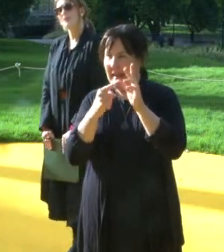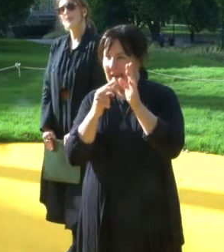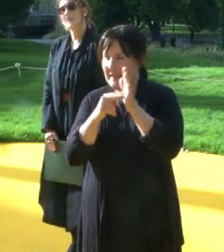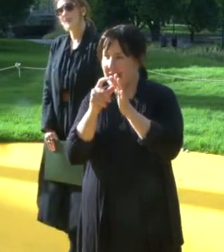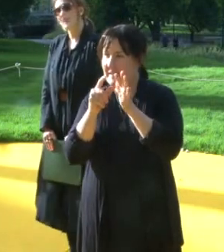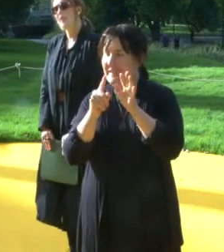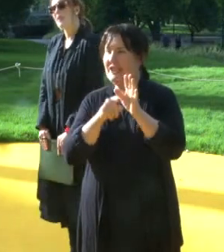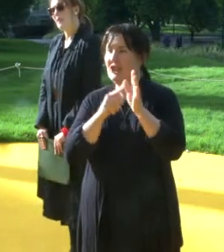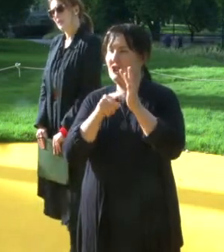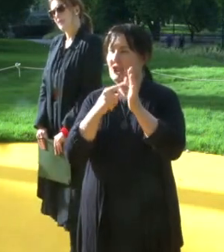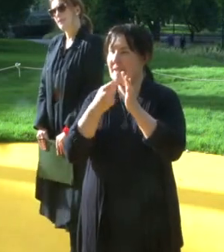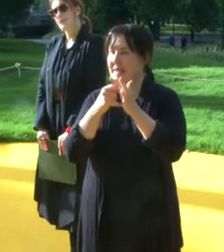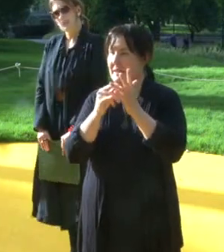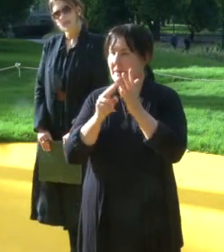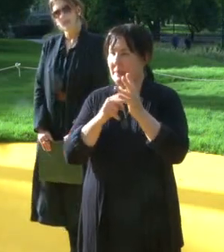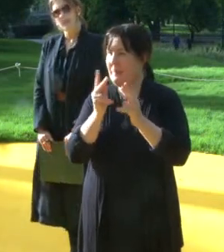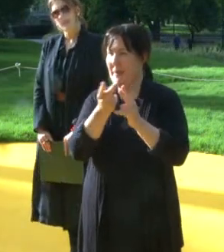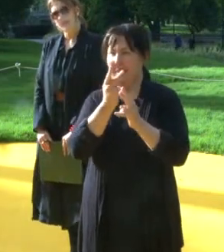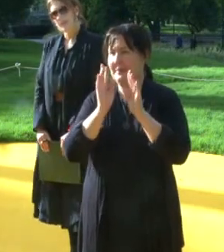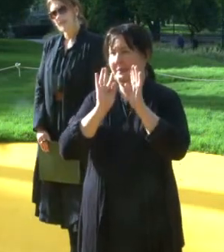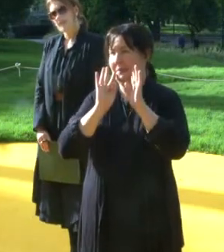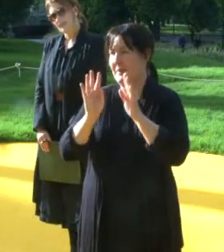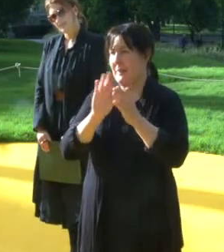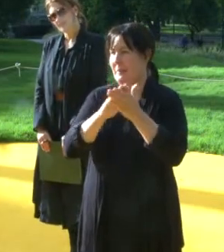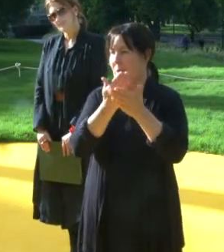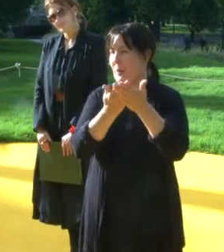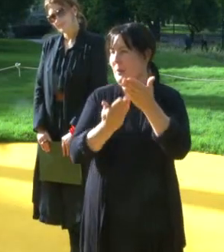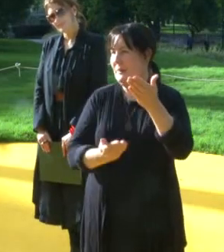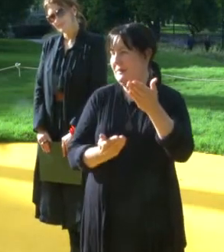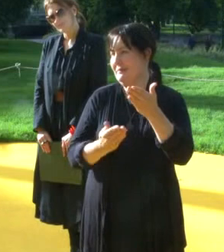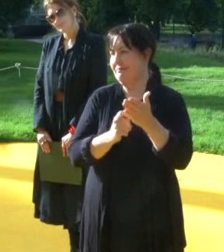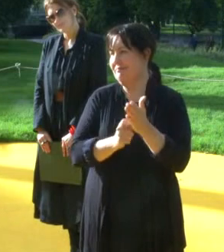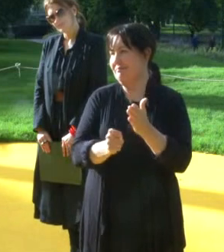Jackson, who are two extraordinary poets and people.